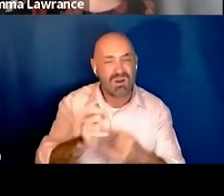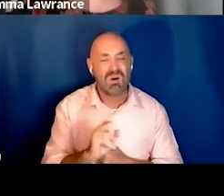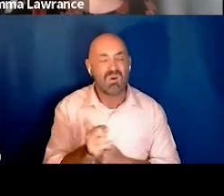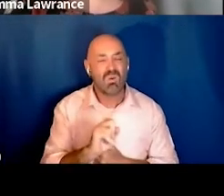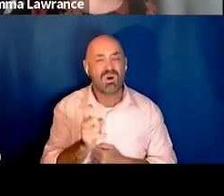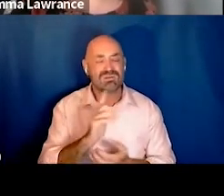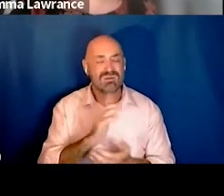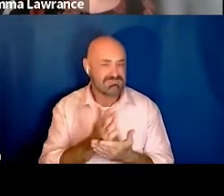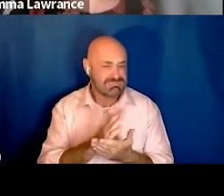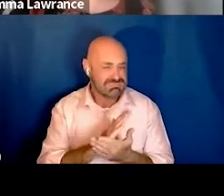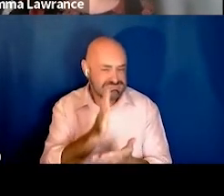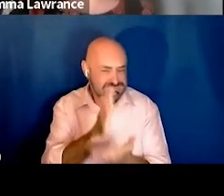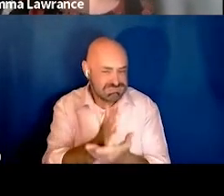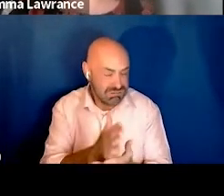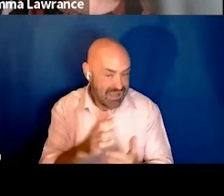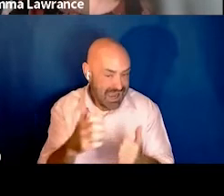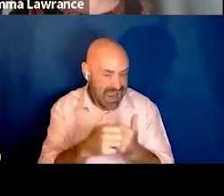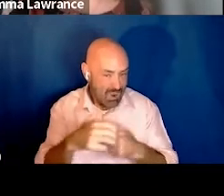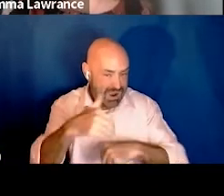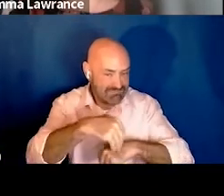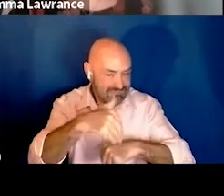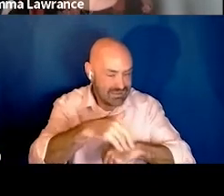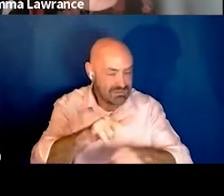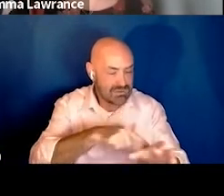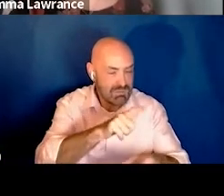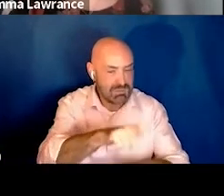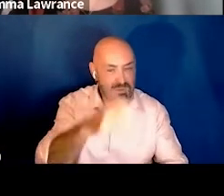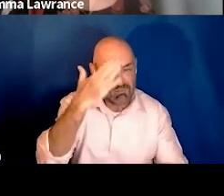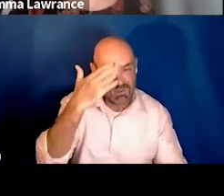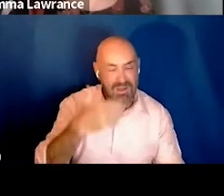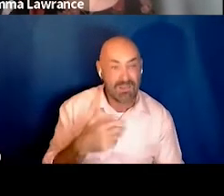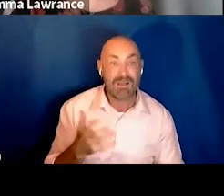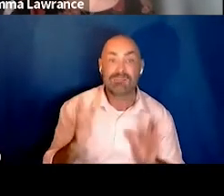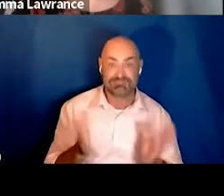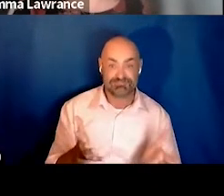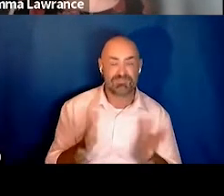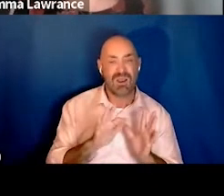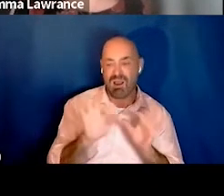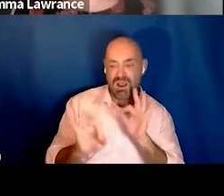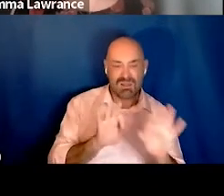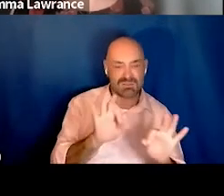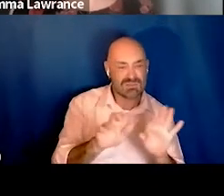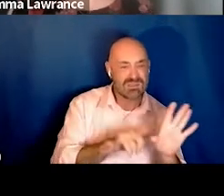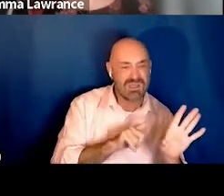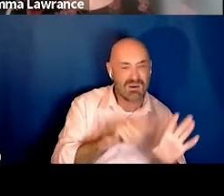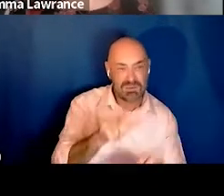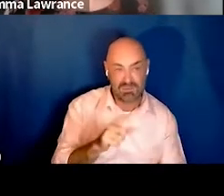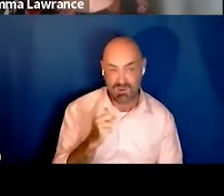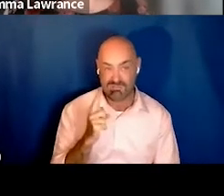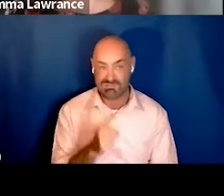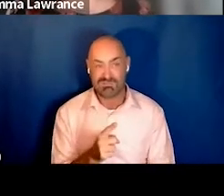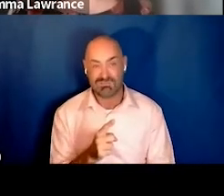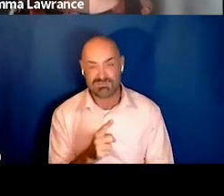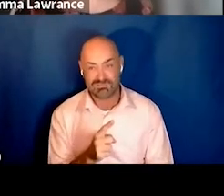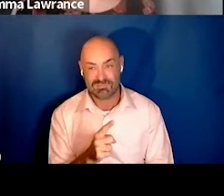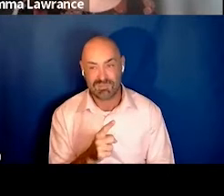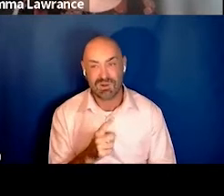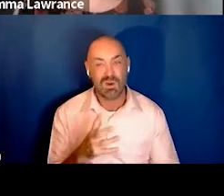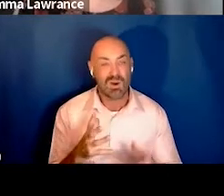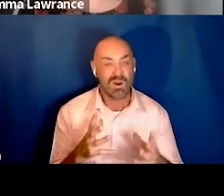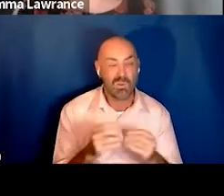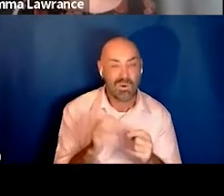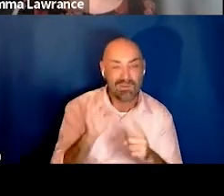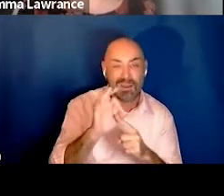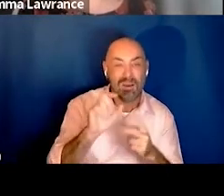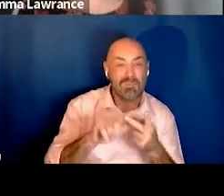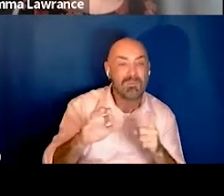that doing to young people's mental health? So we started to ask this question, and I went out with Pip and other colleagues to talk